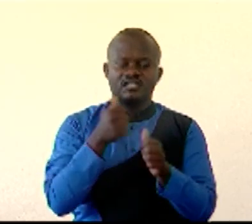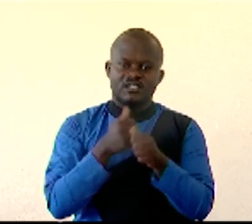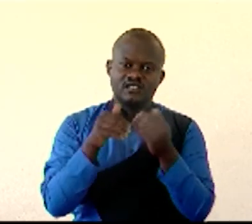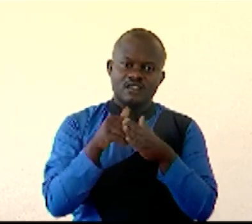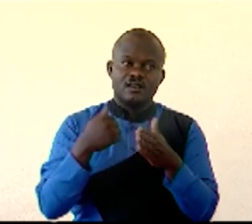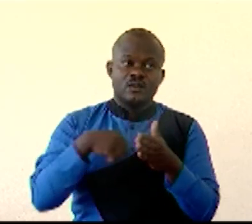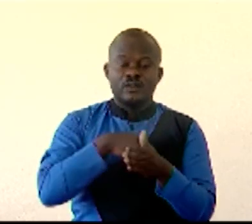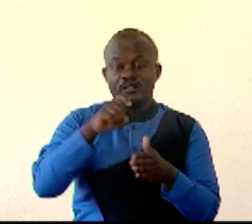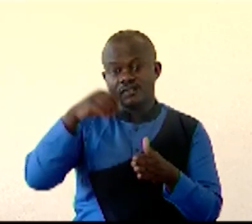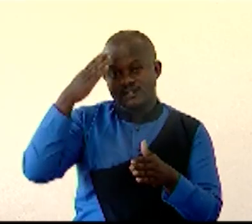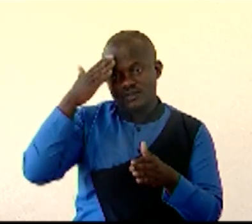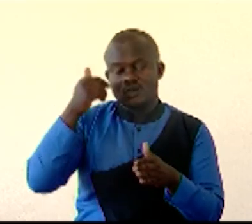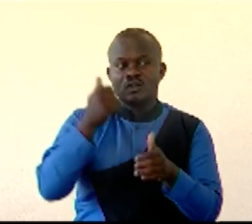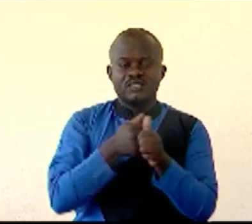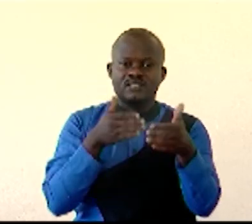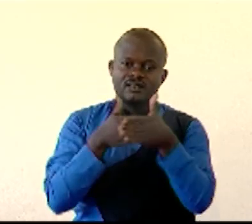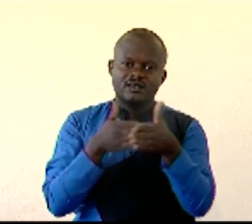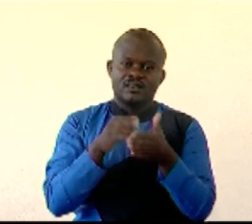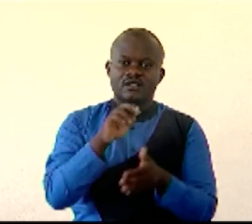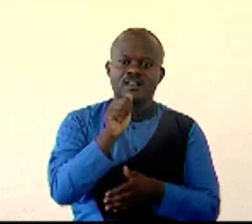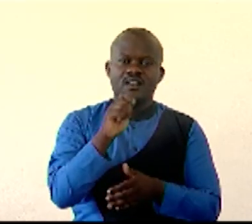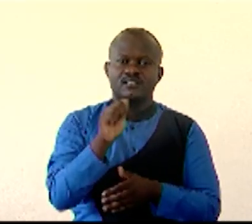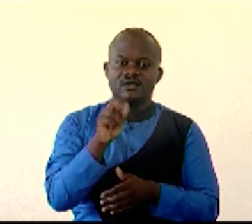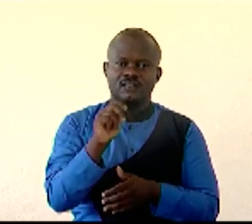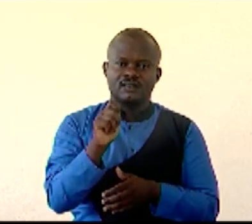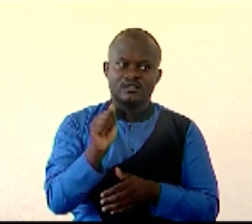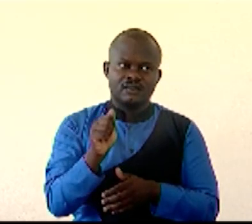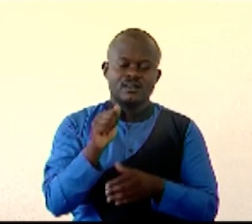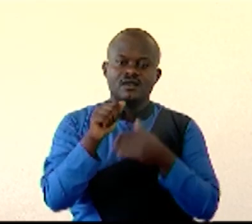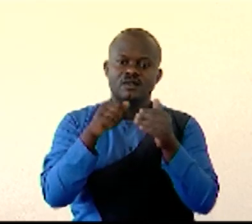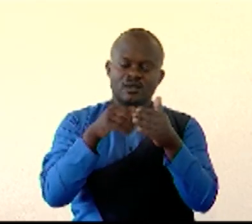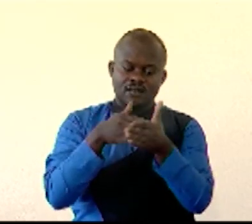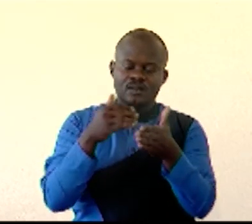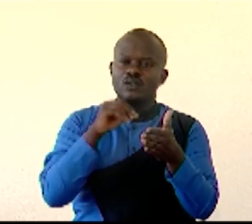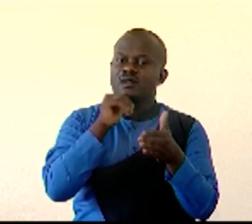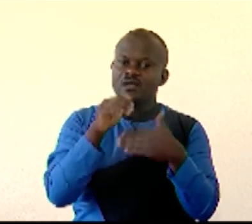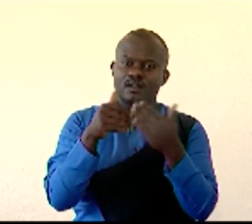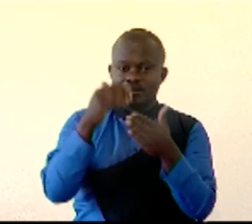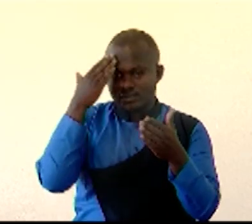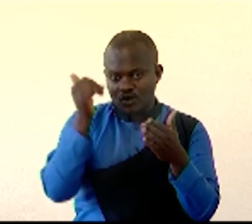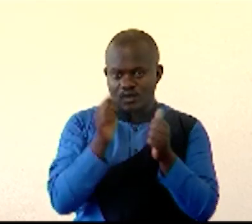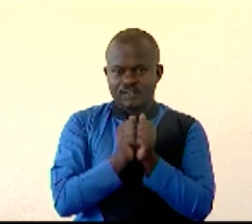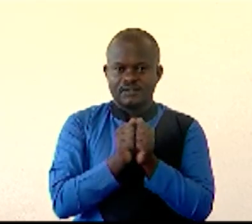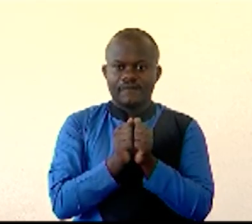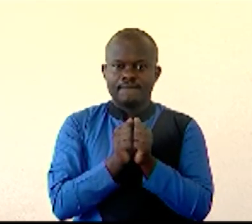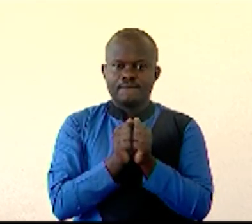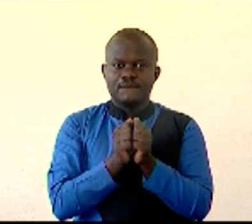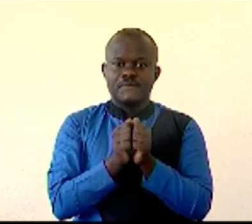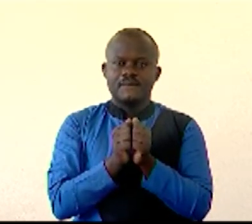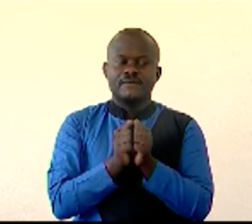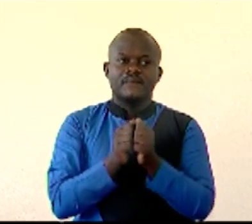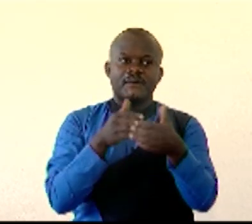to know which is the limiting reagent, the limiting reactant. Without it, because the